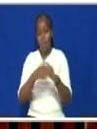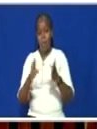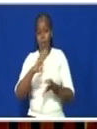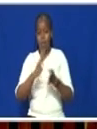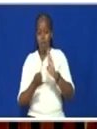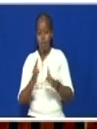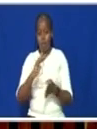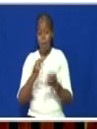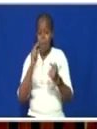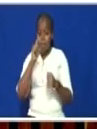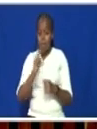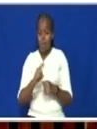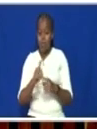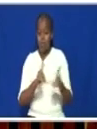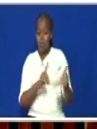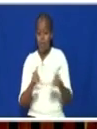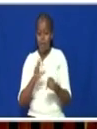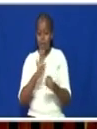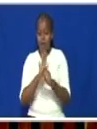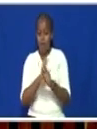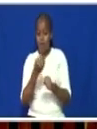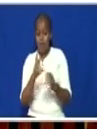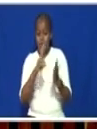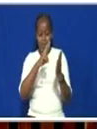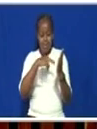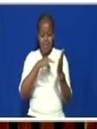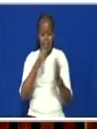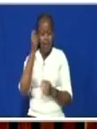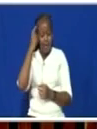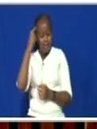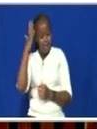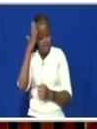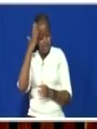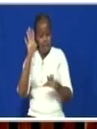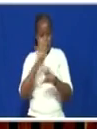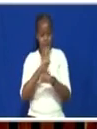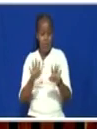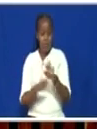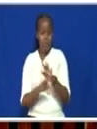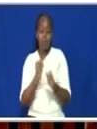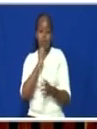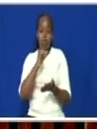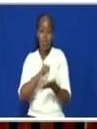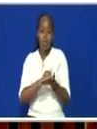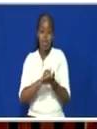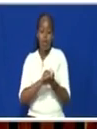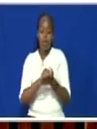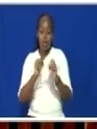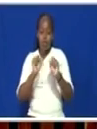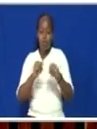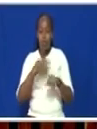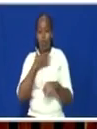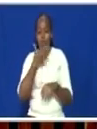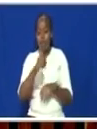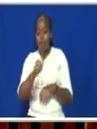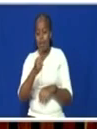to have done a lot of reading, mastered the content, so that you are able to answer any question